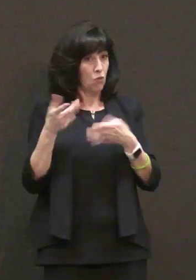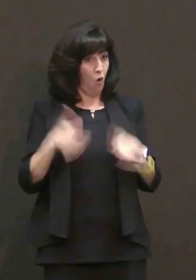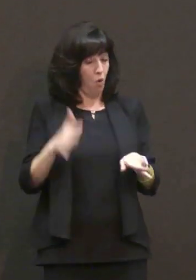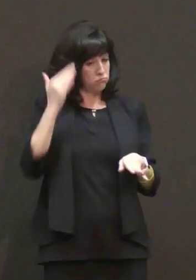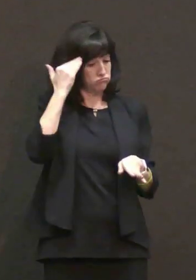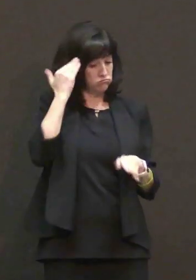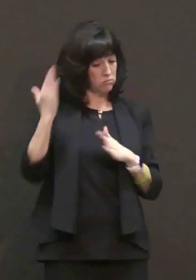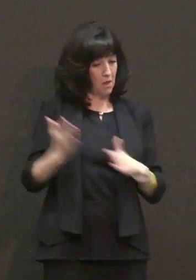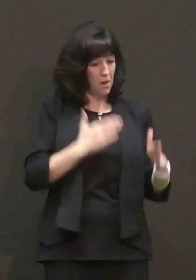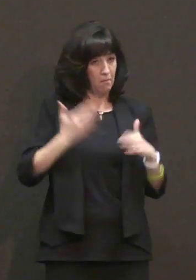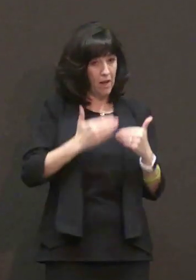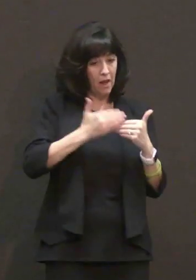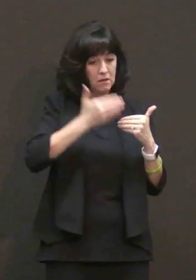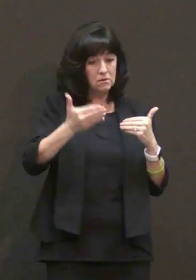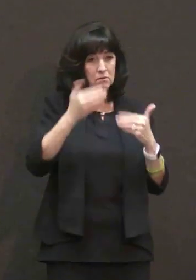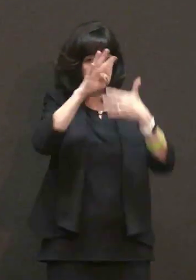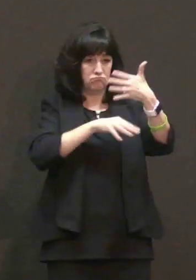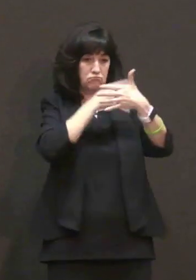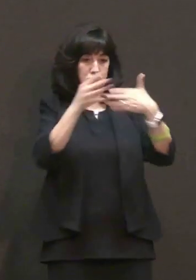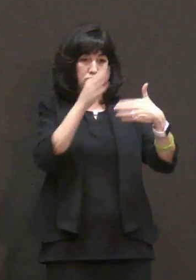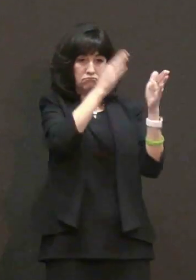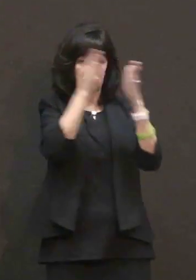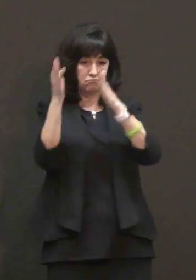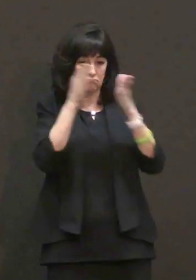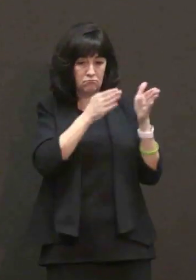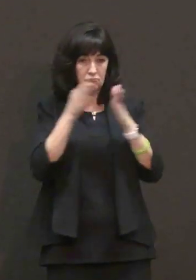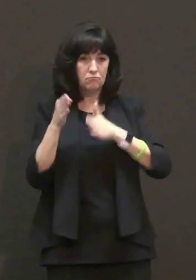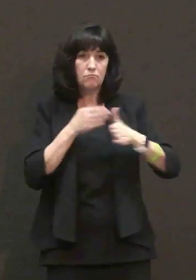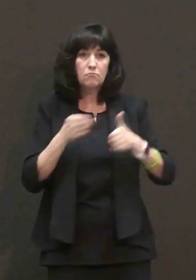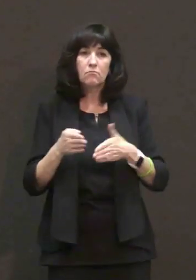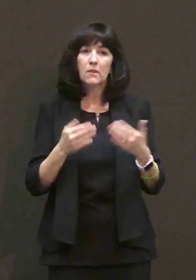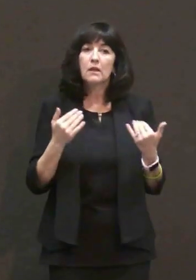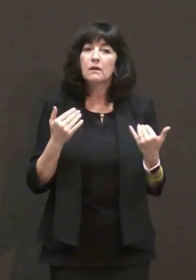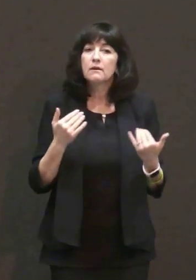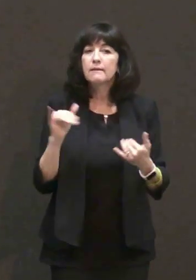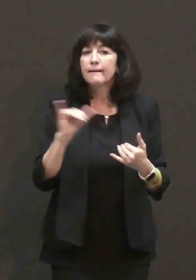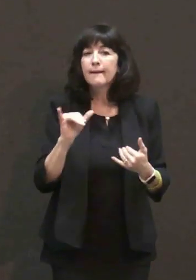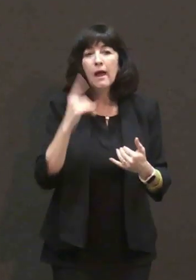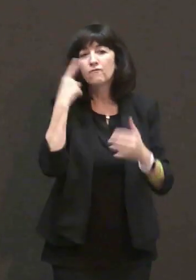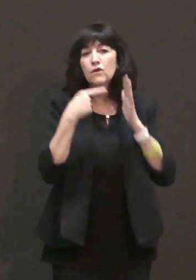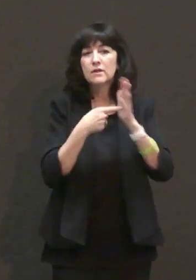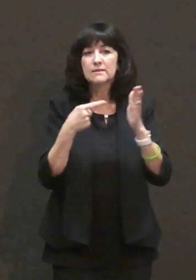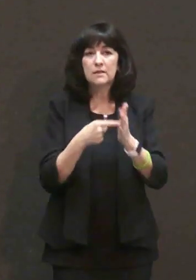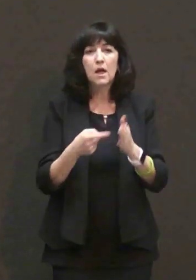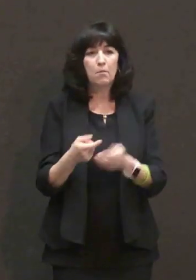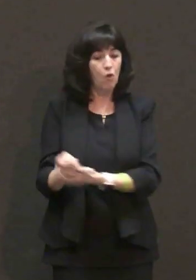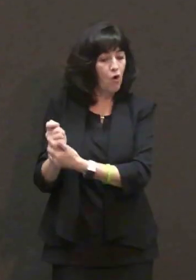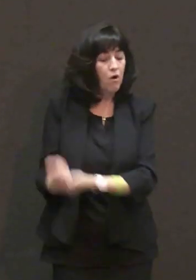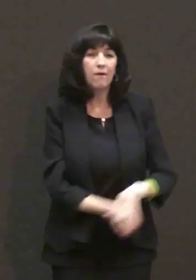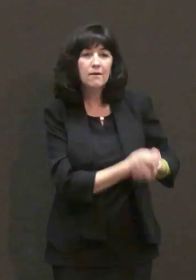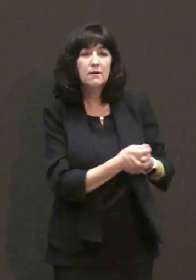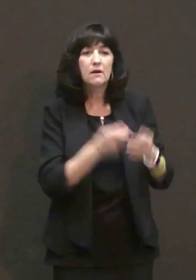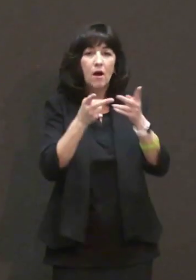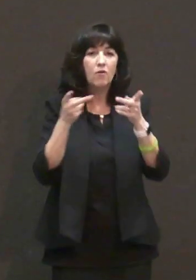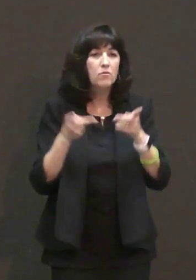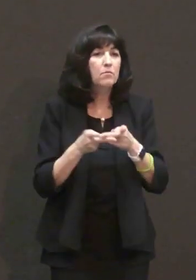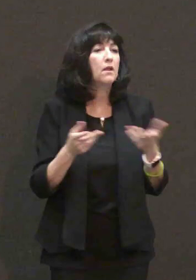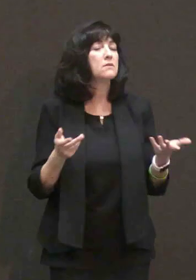what would be next? I mean, we've heard golf courses, people are behaving at golf courses, some people are crowding in. Like, why pawn shops?